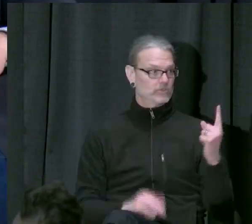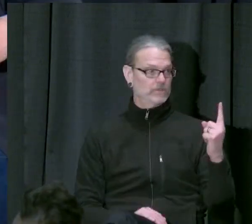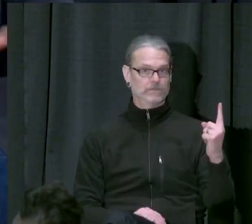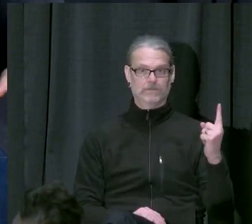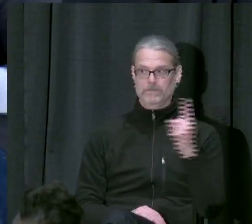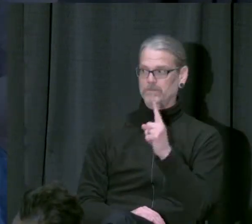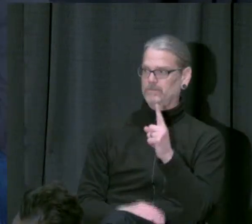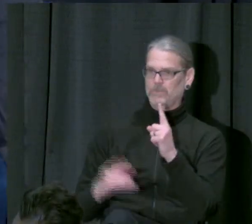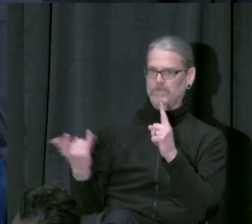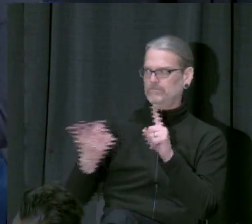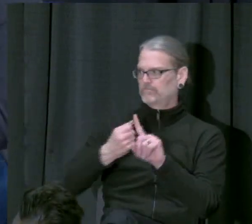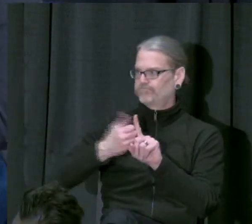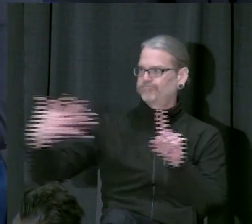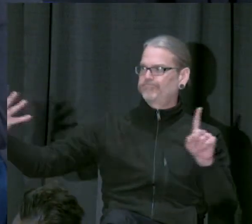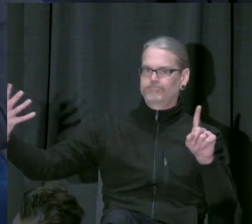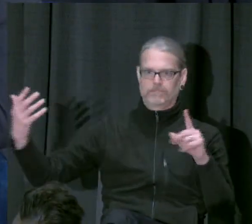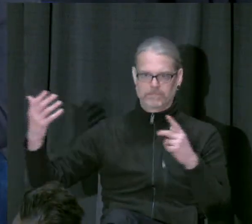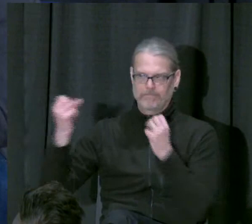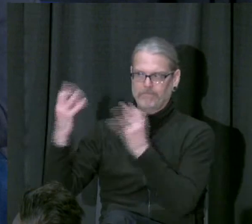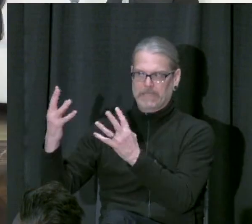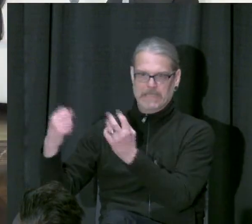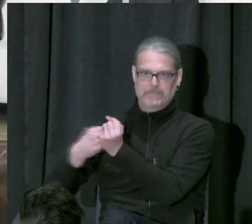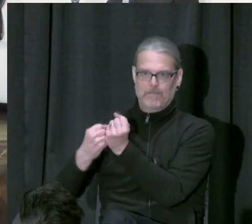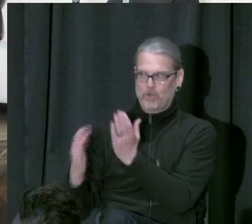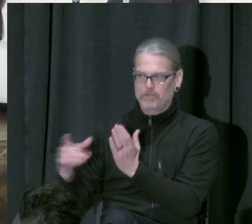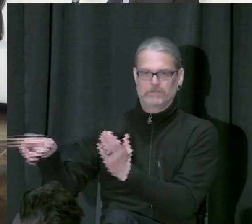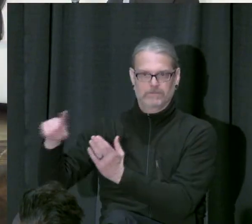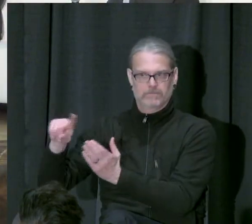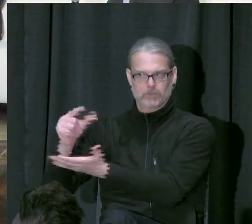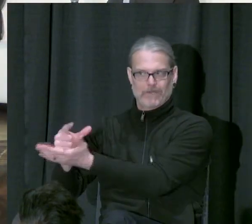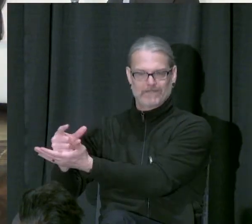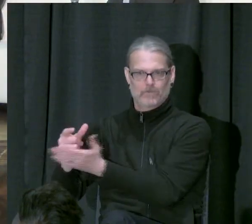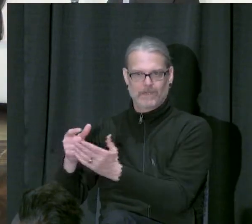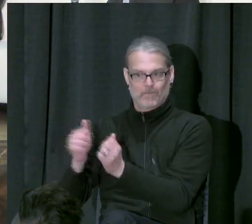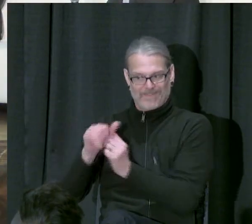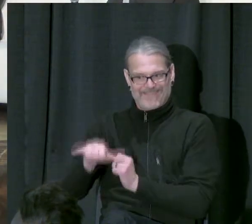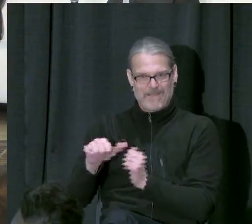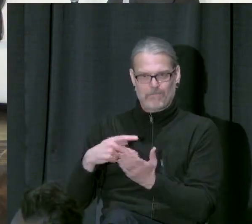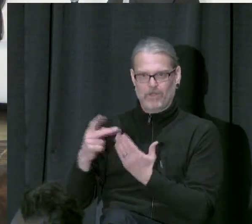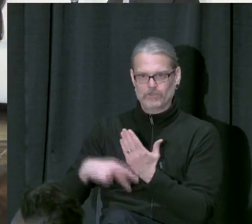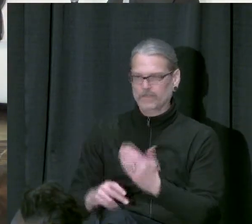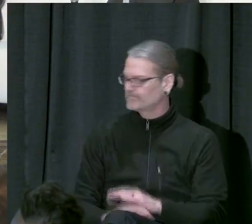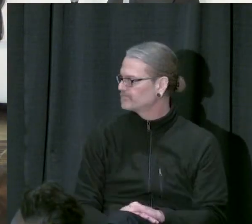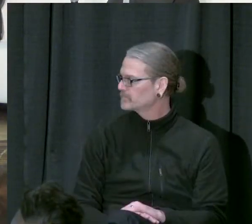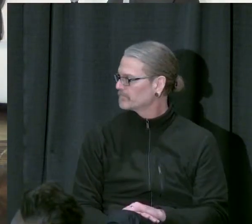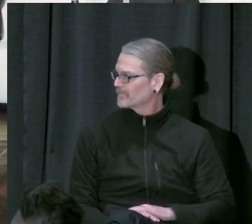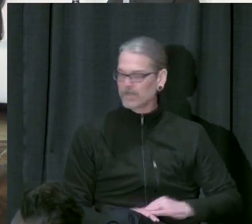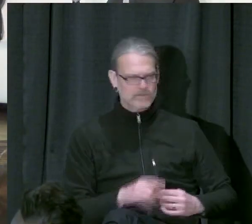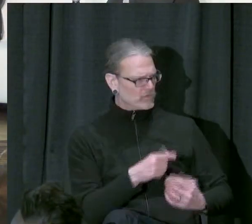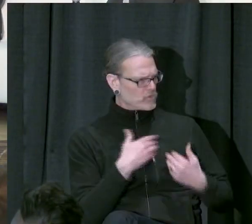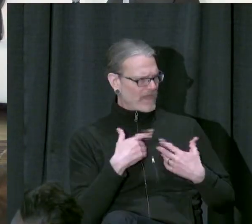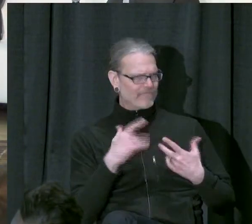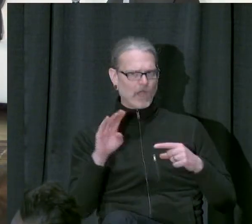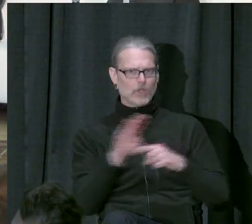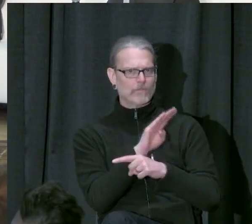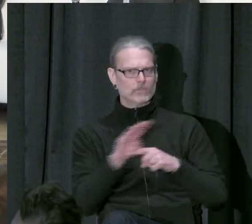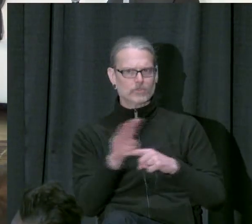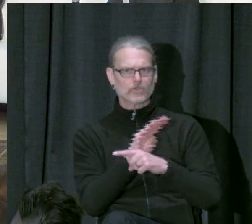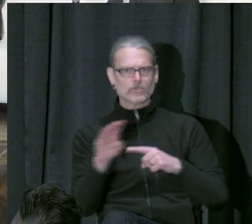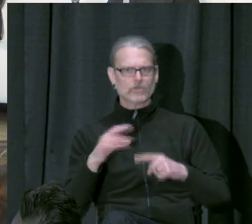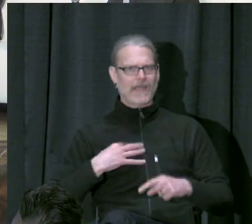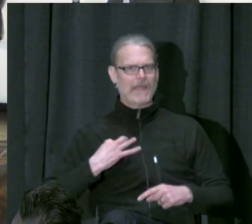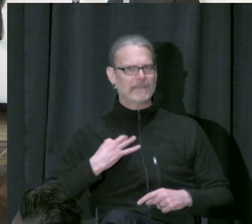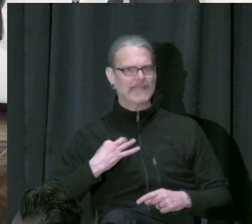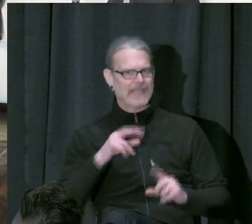that in graduating students. Now, do any of the projects ever have commercial applications? Like, we know that a lot of